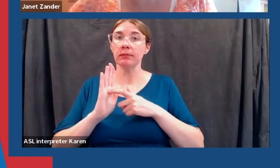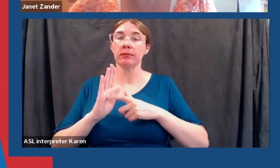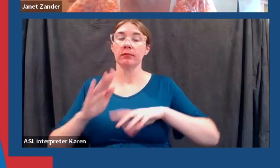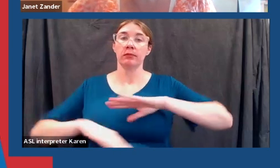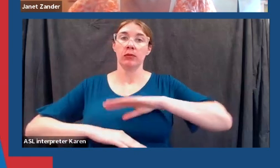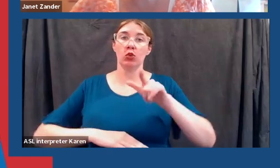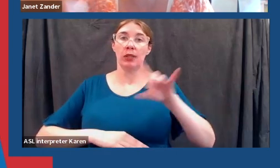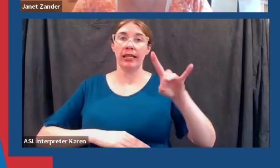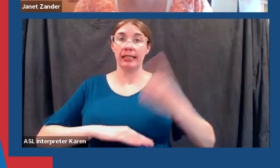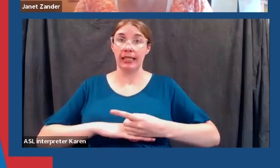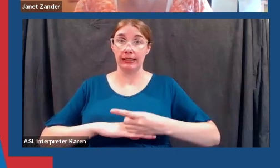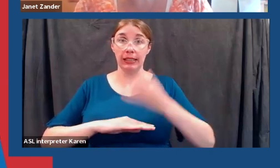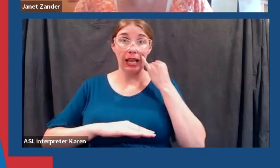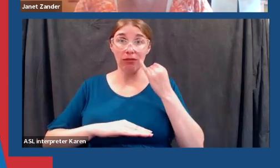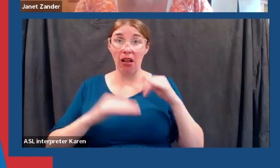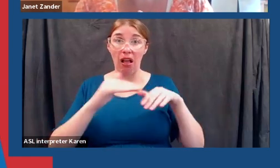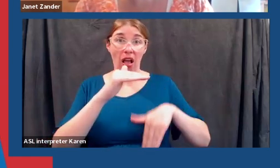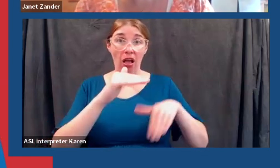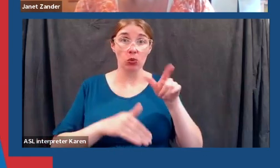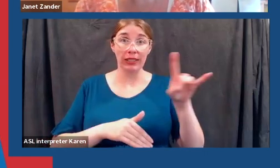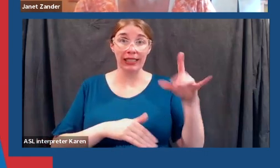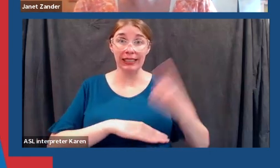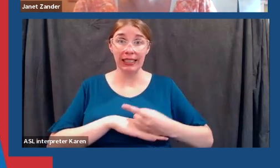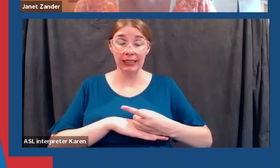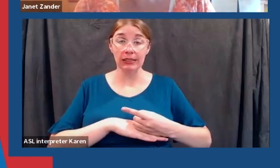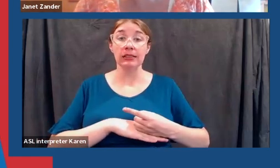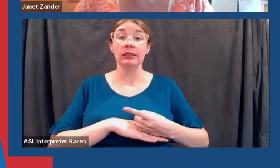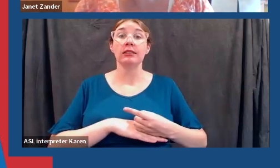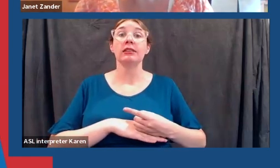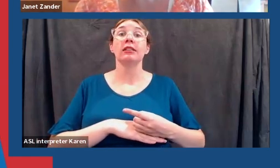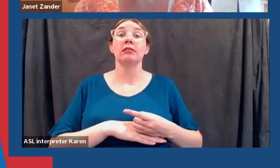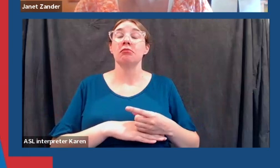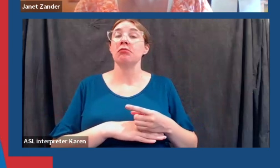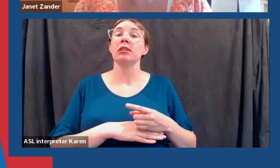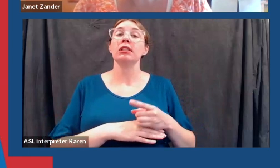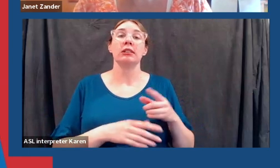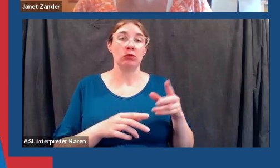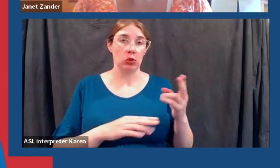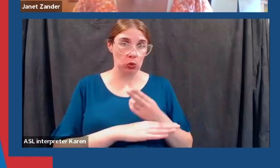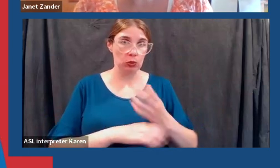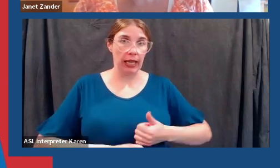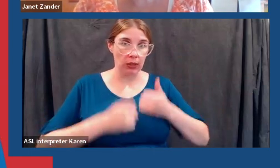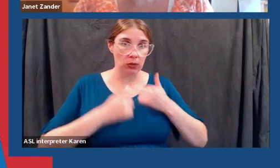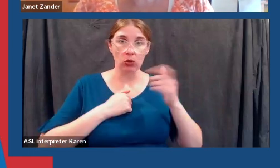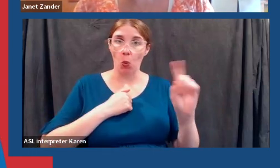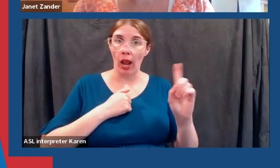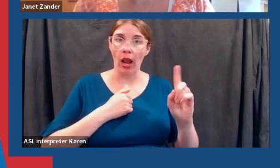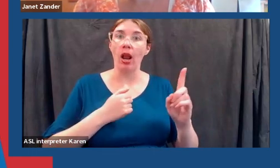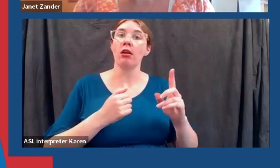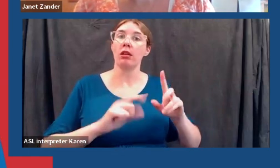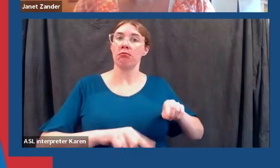always vote in the place where they intend to return or have maintained a home. And so letting